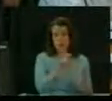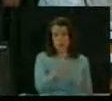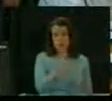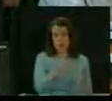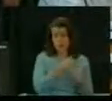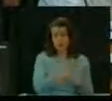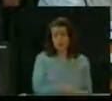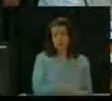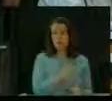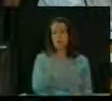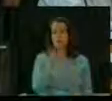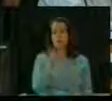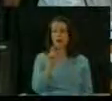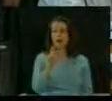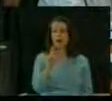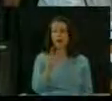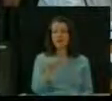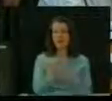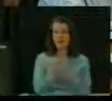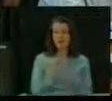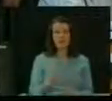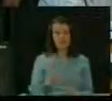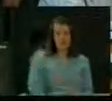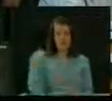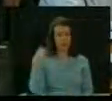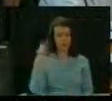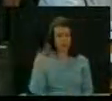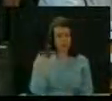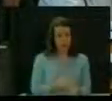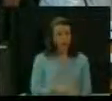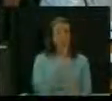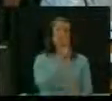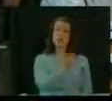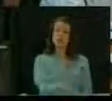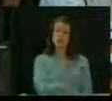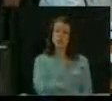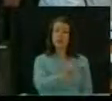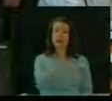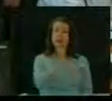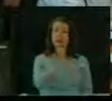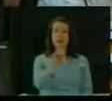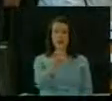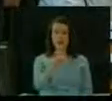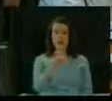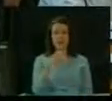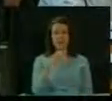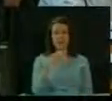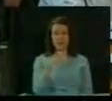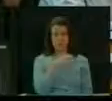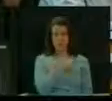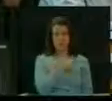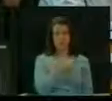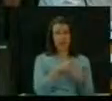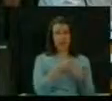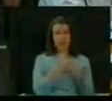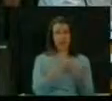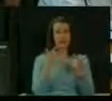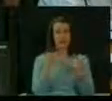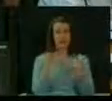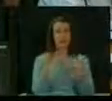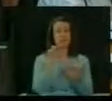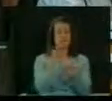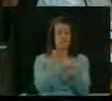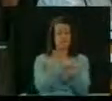county employees and officials need to follow, let's do that and give it to the ethics committee and then let them go to work. But I don't